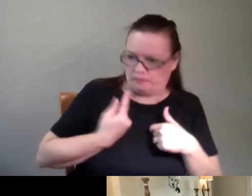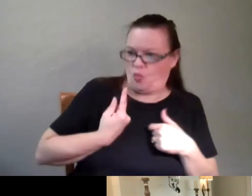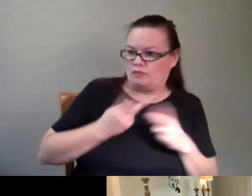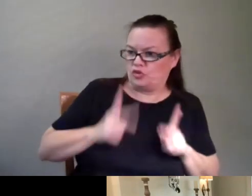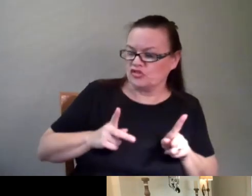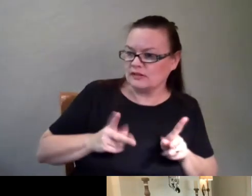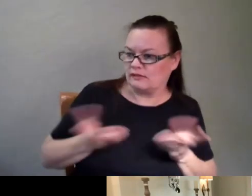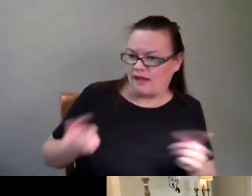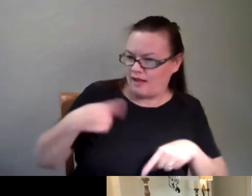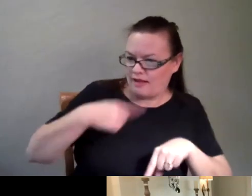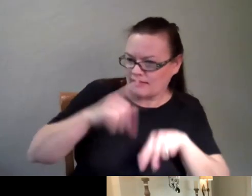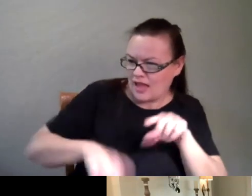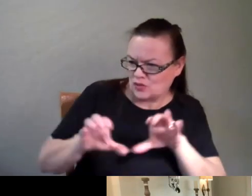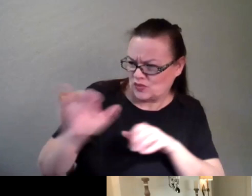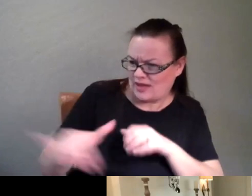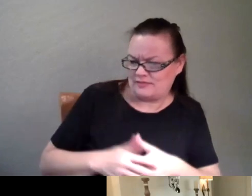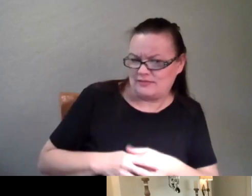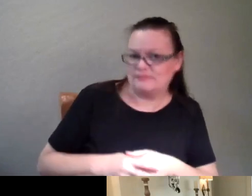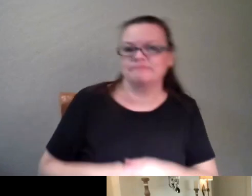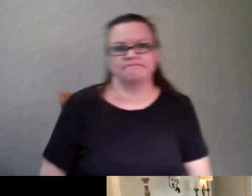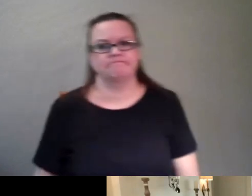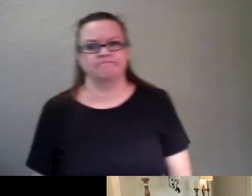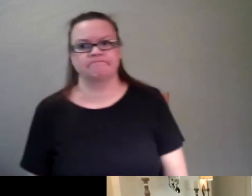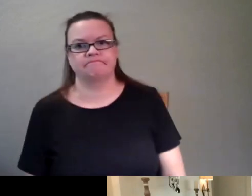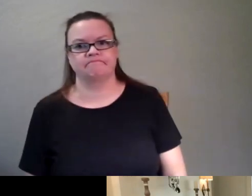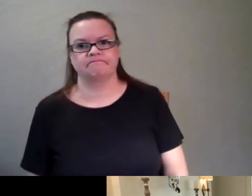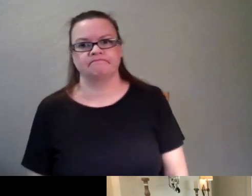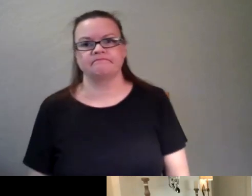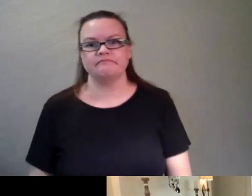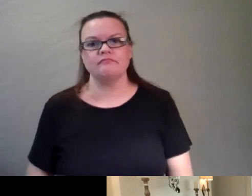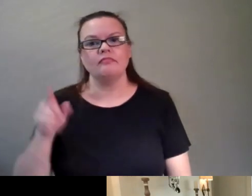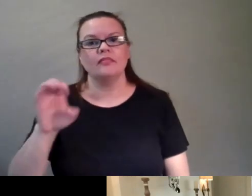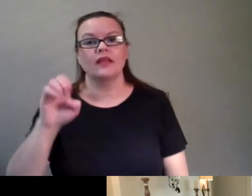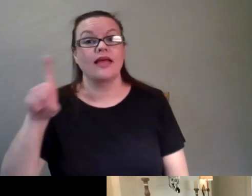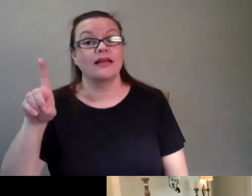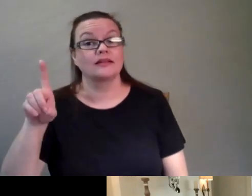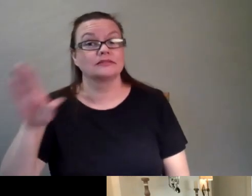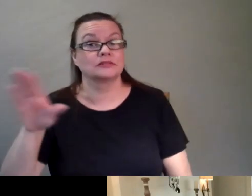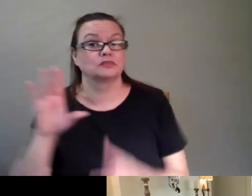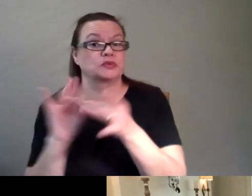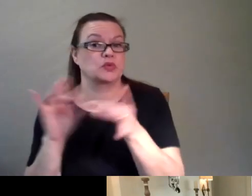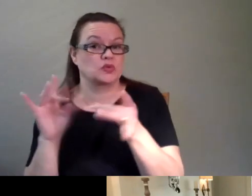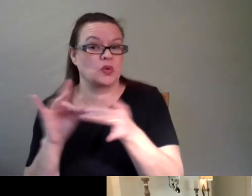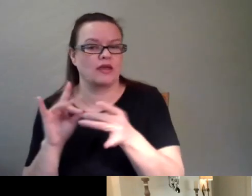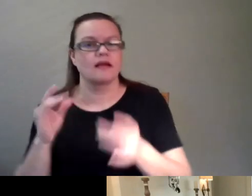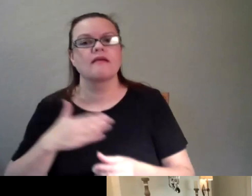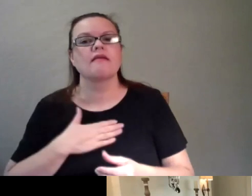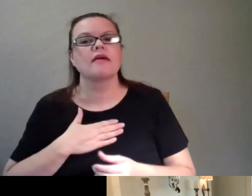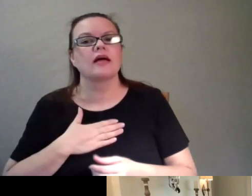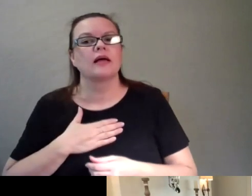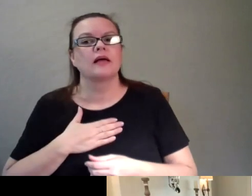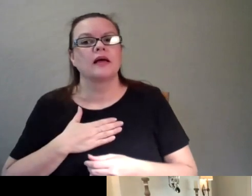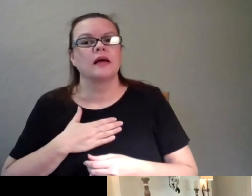I would also add, one of my favorite stories is my wife's, the senator she's chief of staff for,